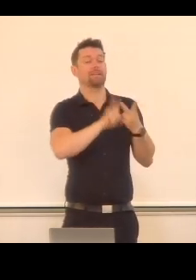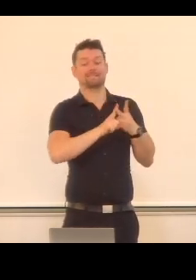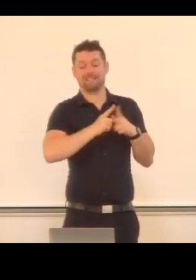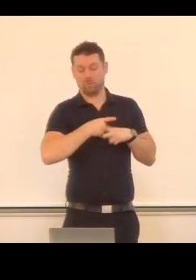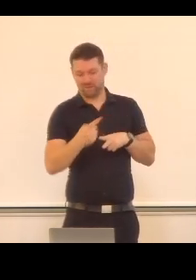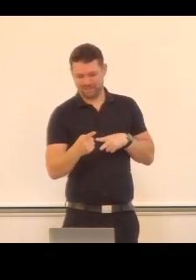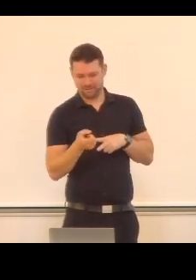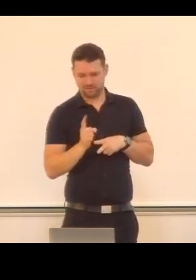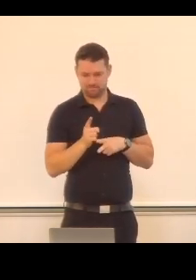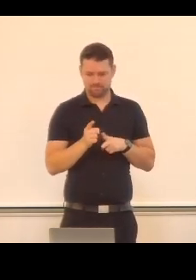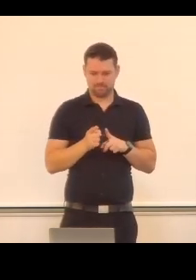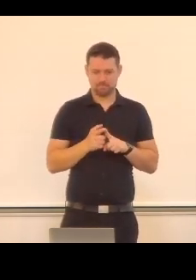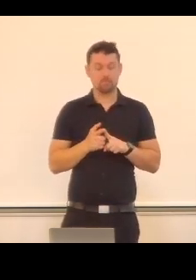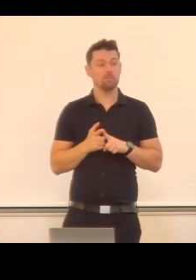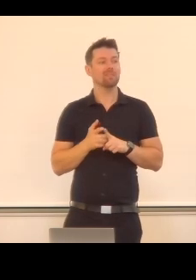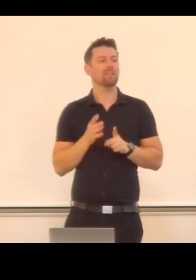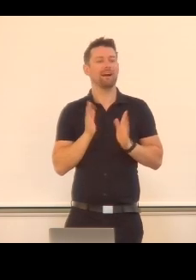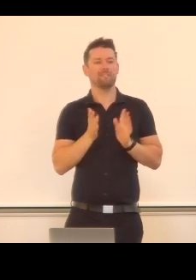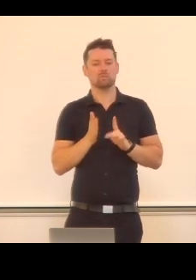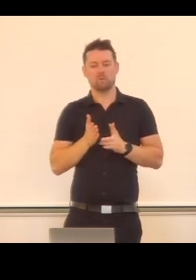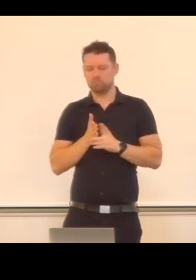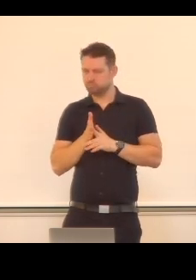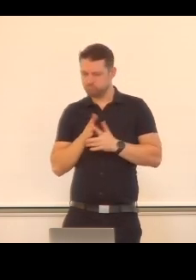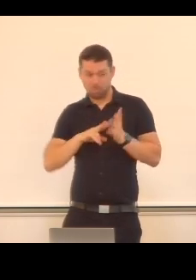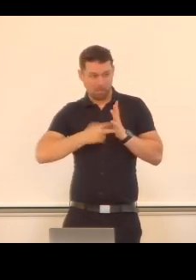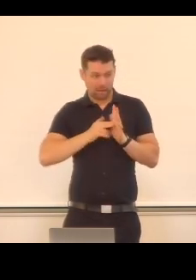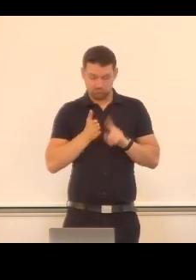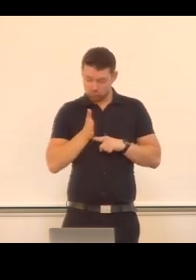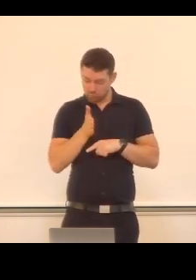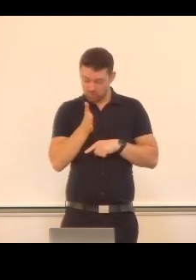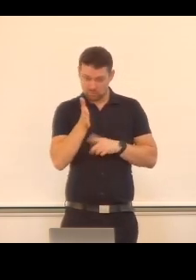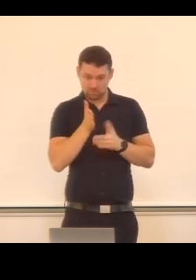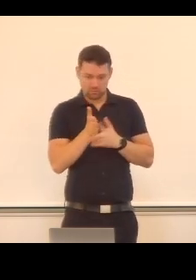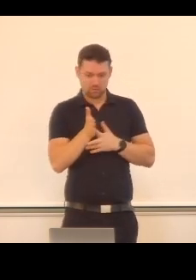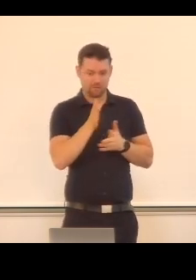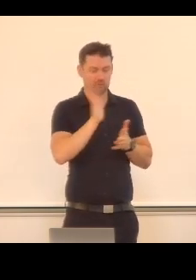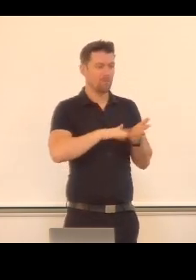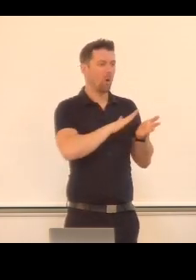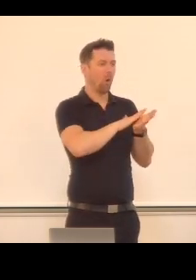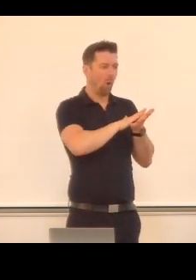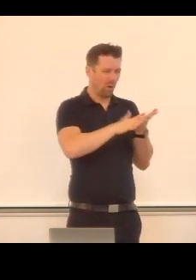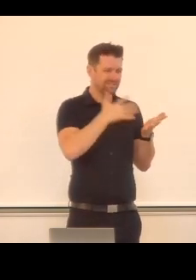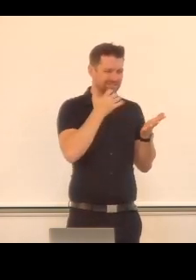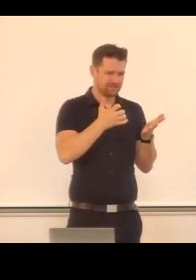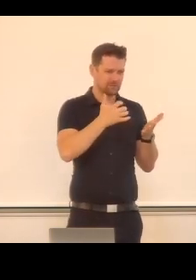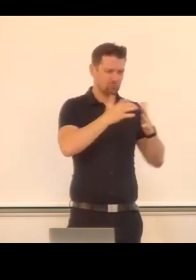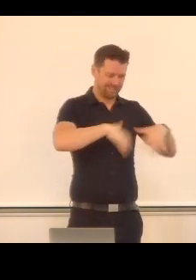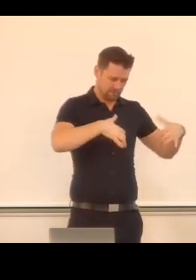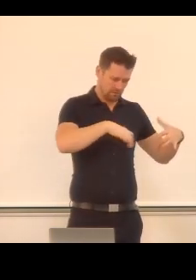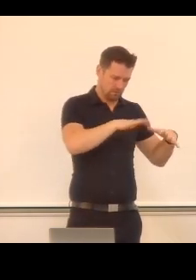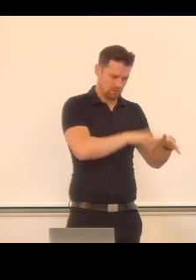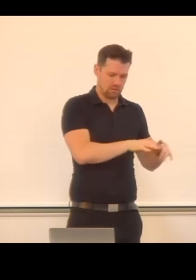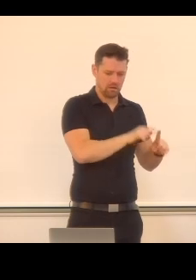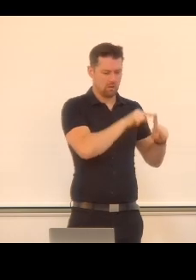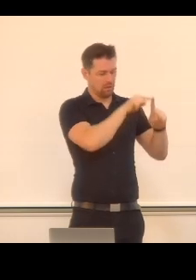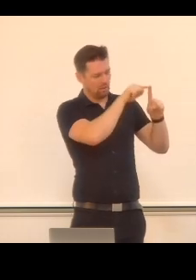emulating an excursion across the island. So we had a route planned to go from Houghton Crater, that's at the top of the island, down to the